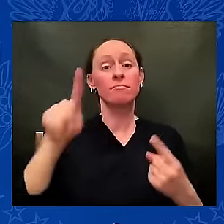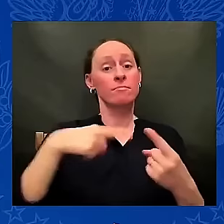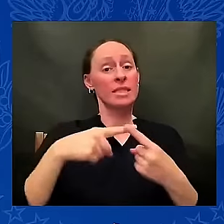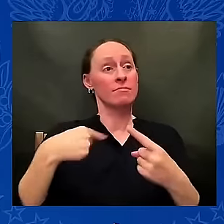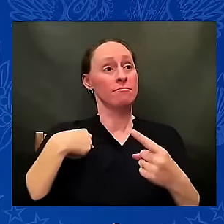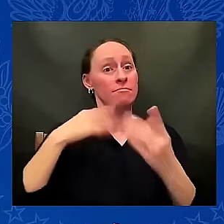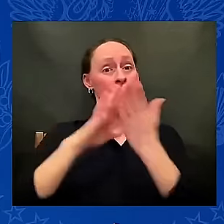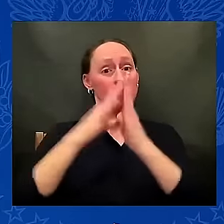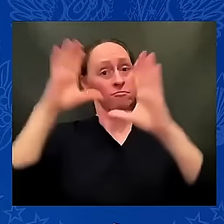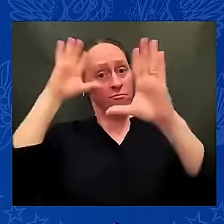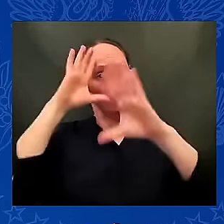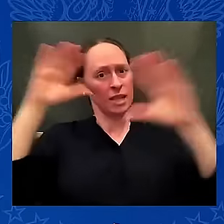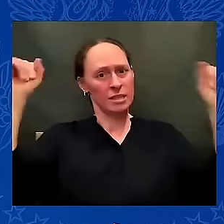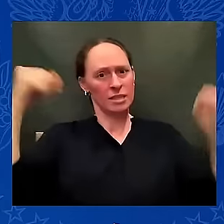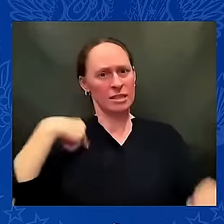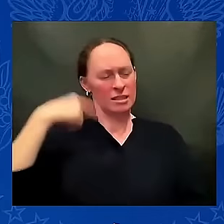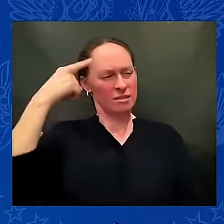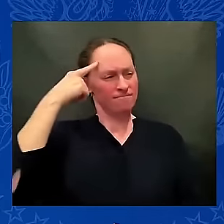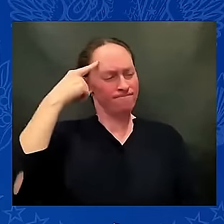America, and there's